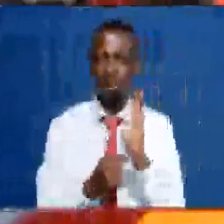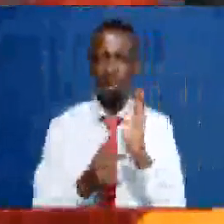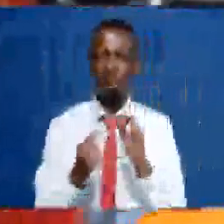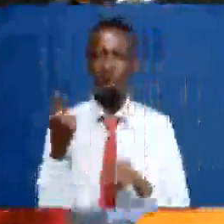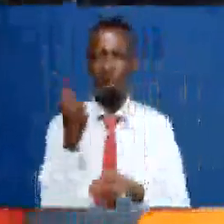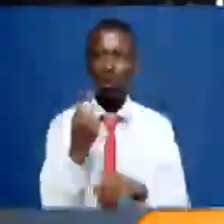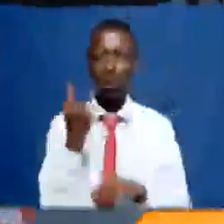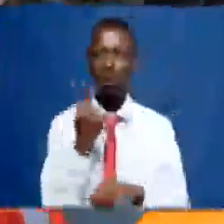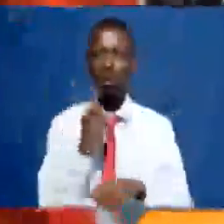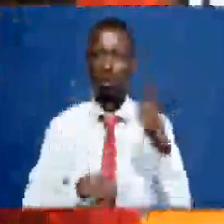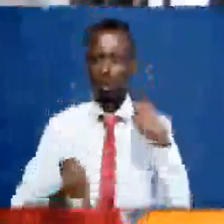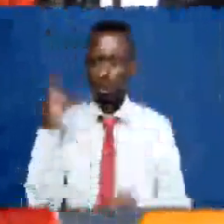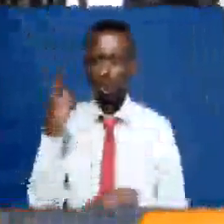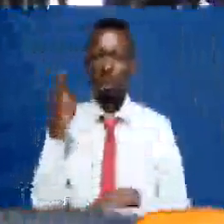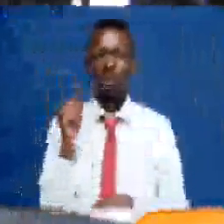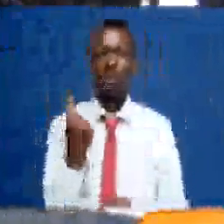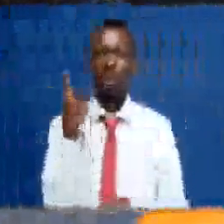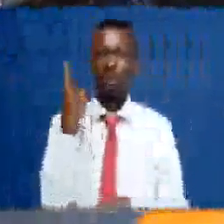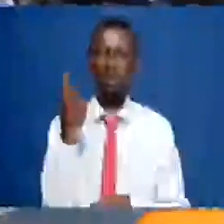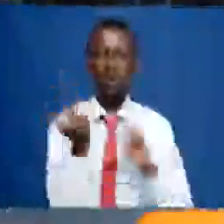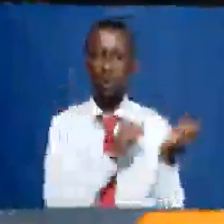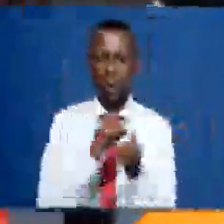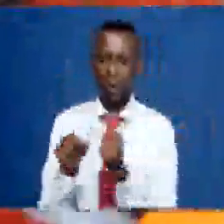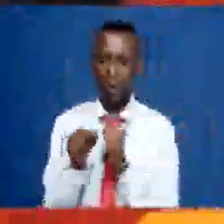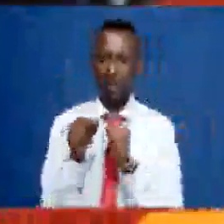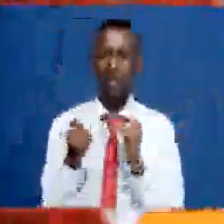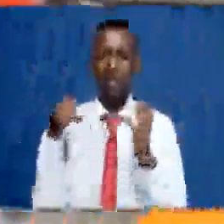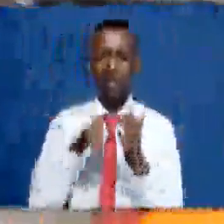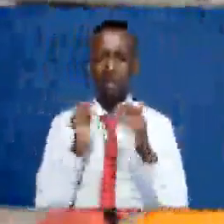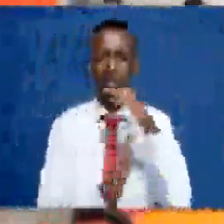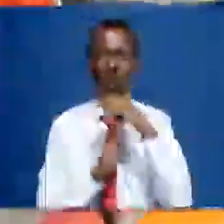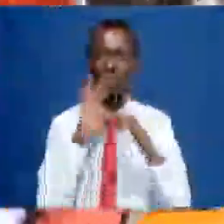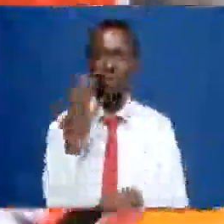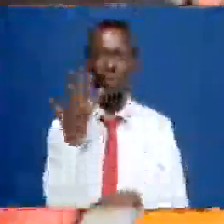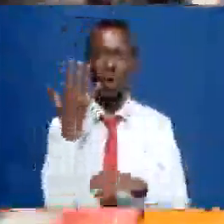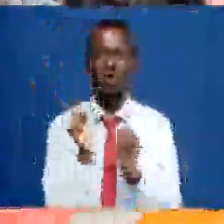final. Nakuru and Homa Bay complete the top 5 teams. 19 teams took part in the